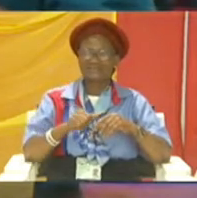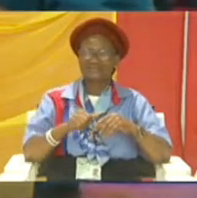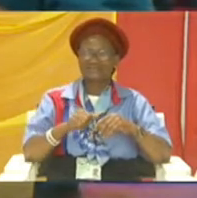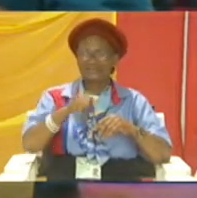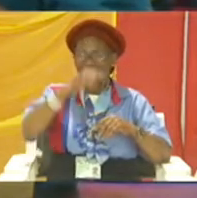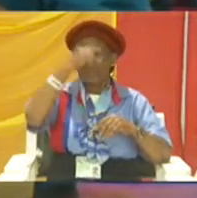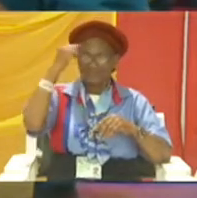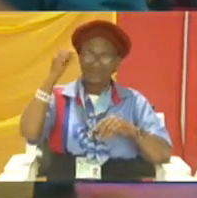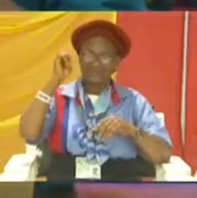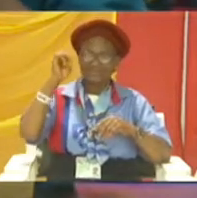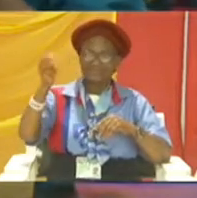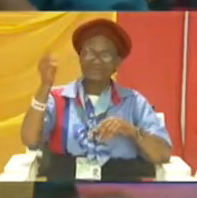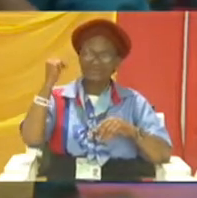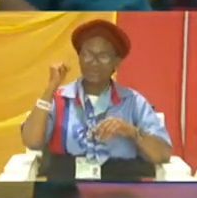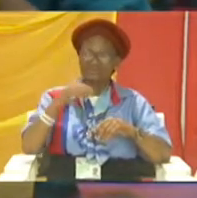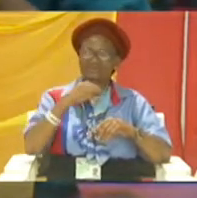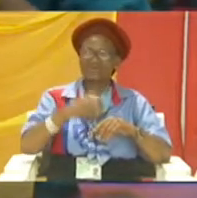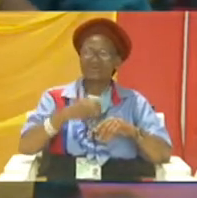because he was hungry, and